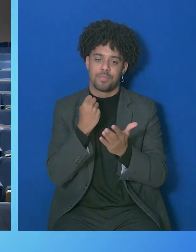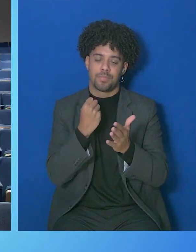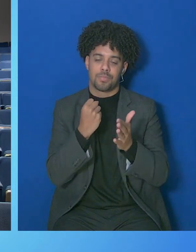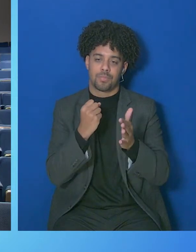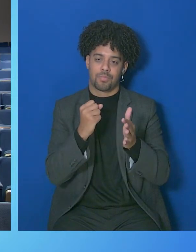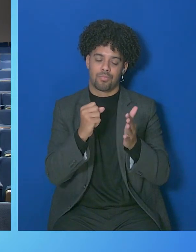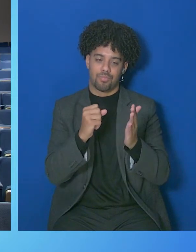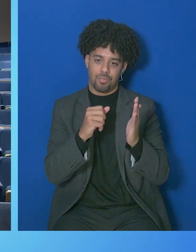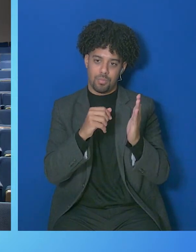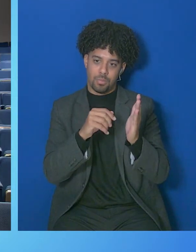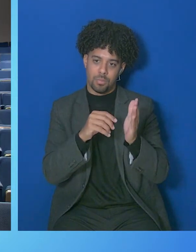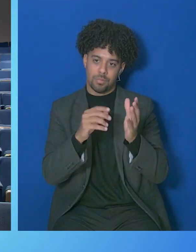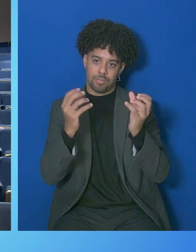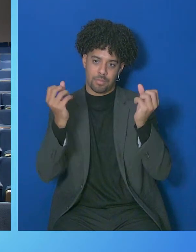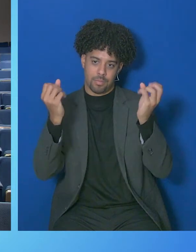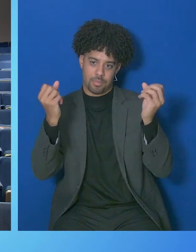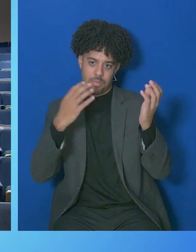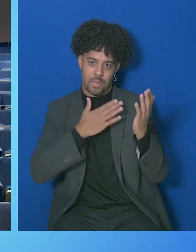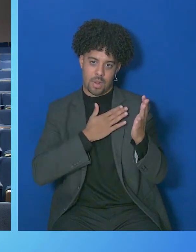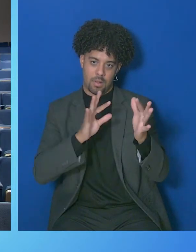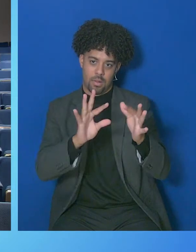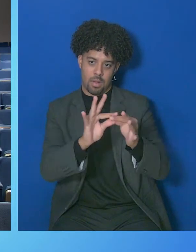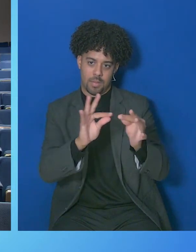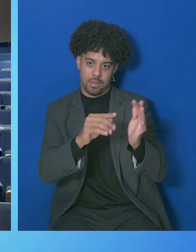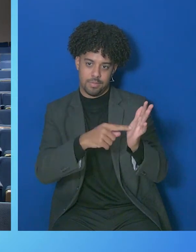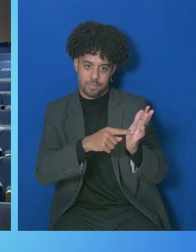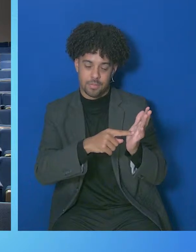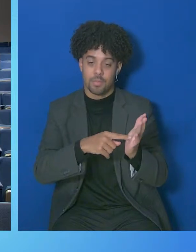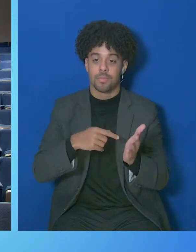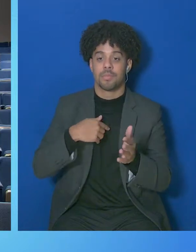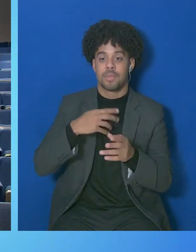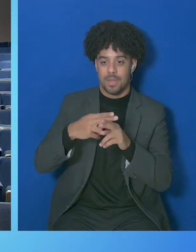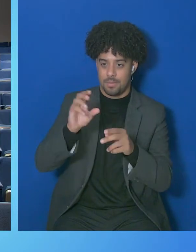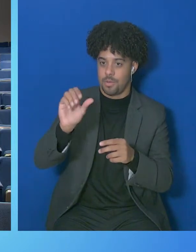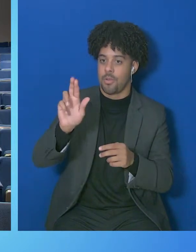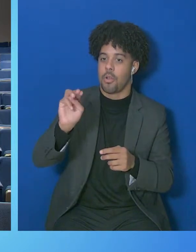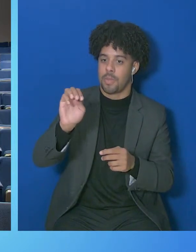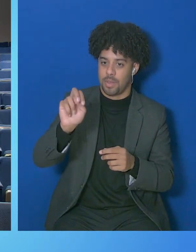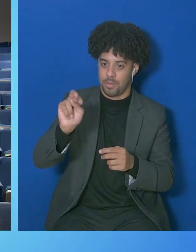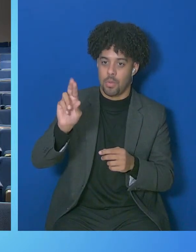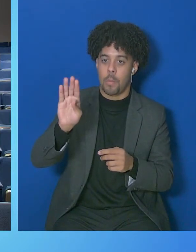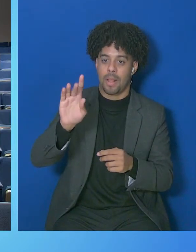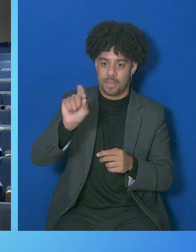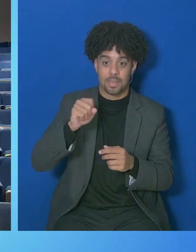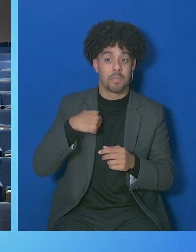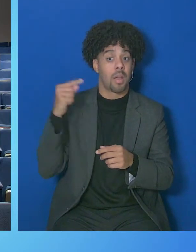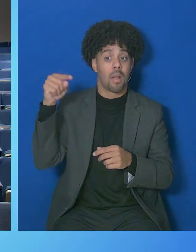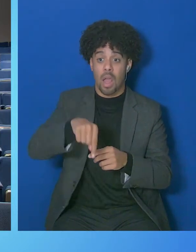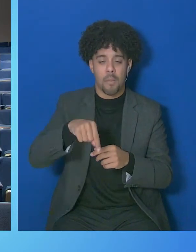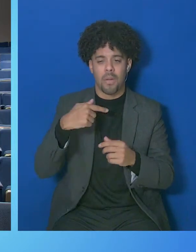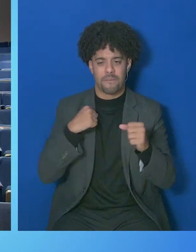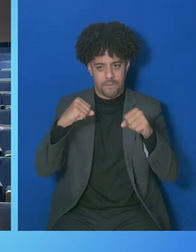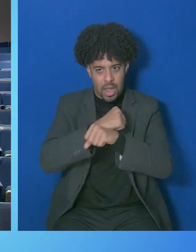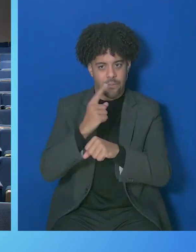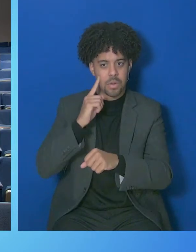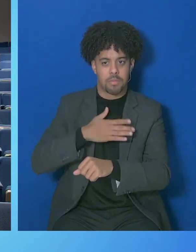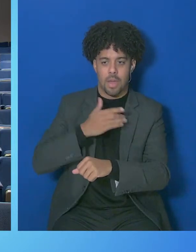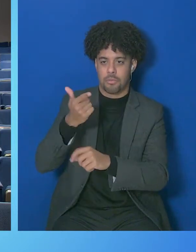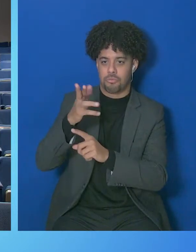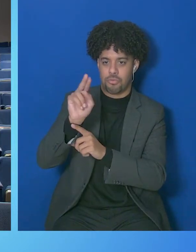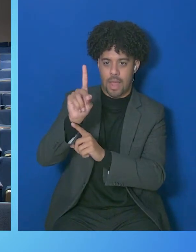what I had put in my comments, and it says, "My name is Carmen Robles. I am here to fight for my grandson Elias Robles